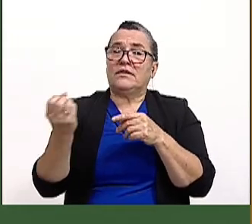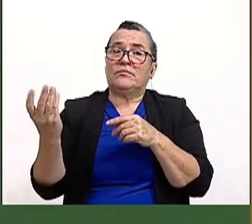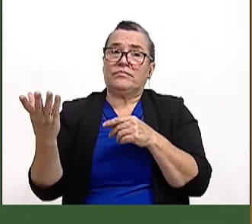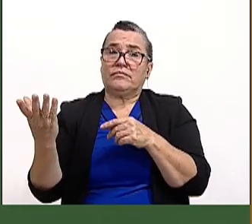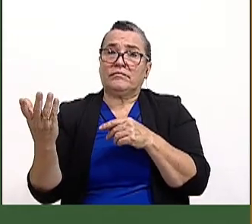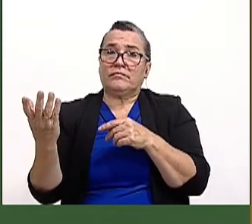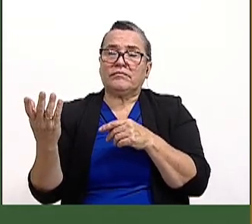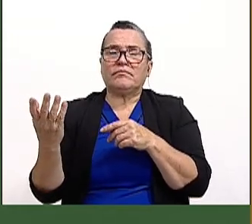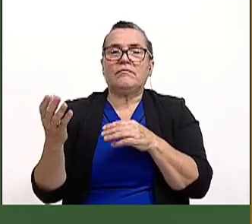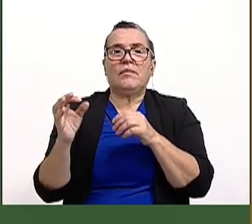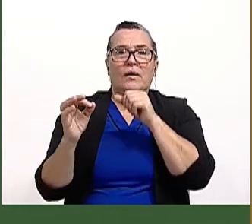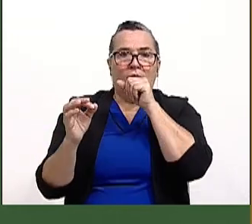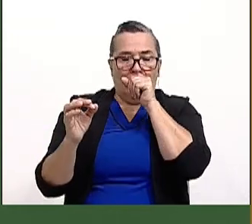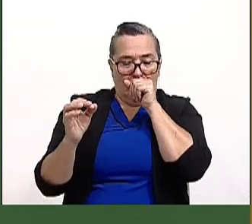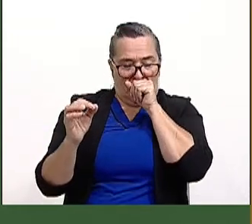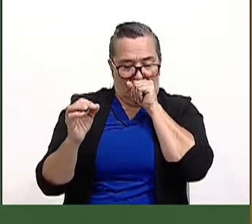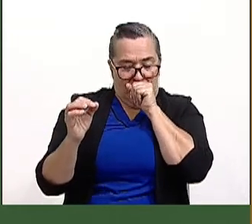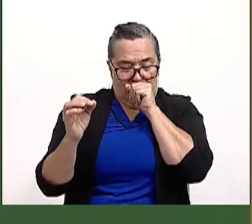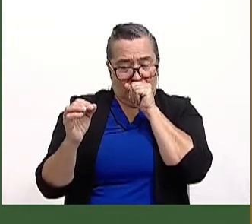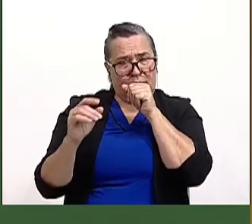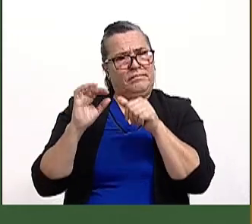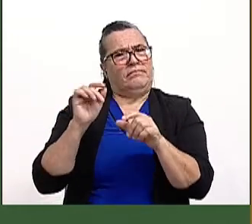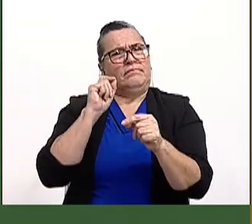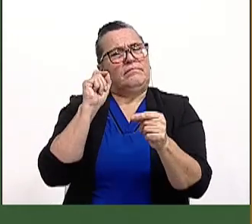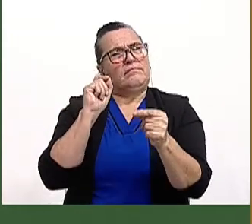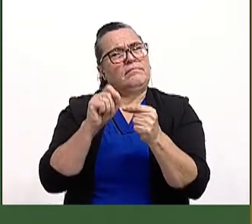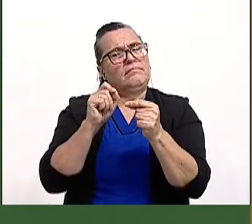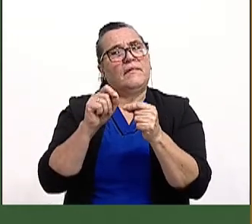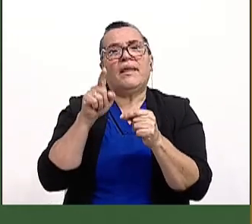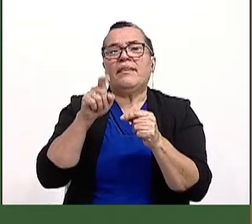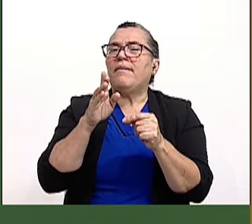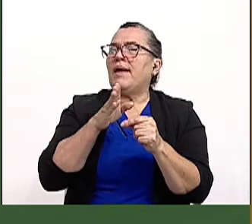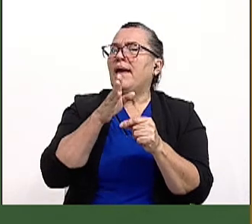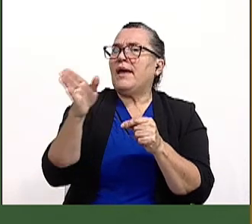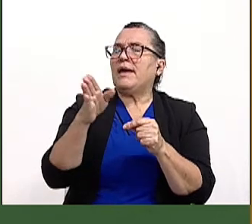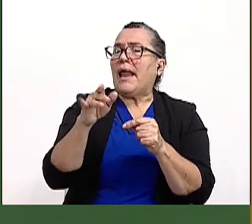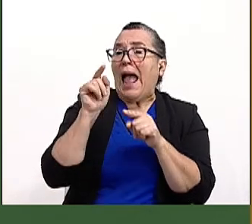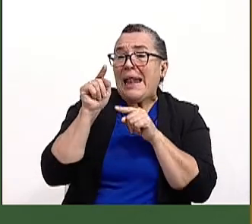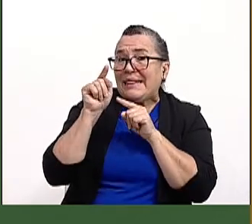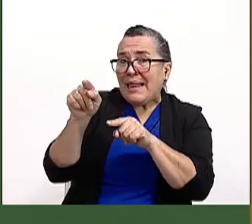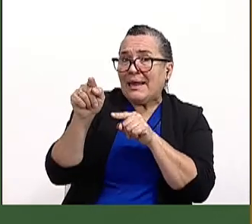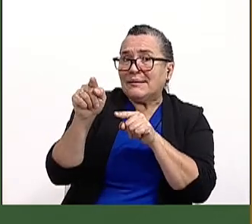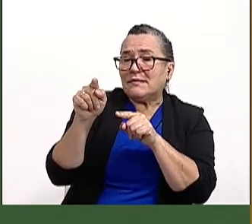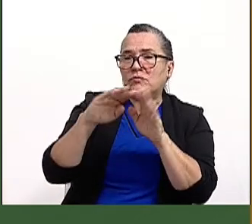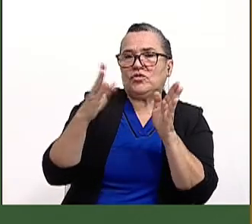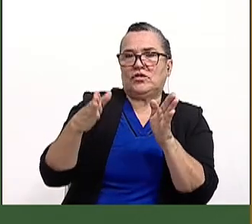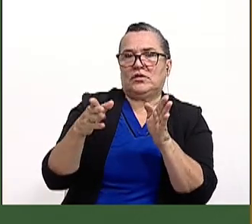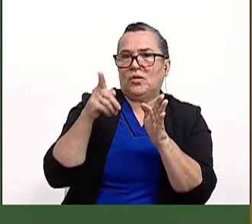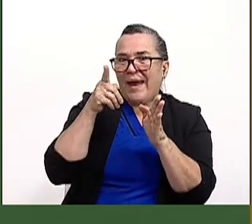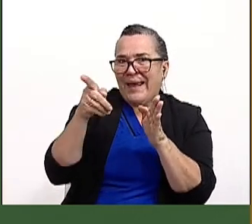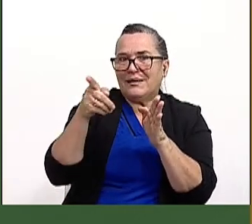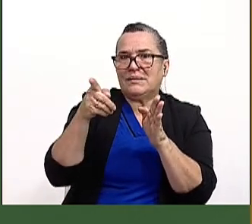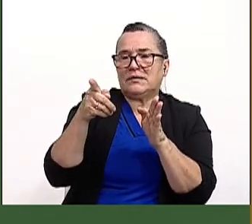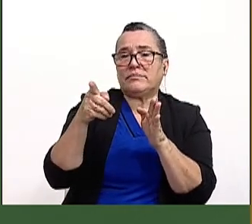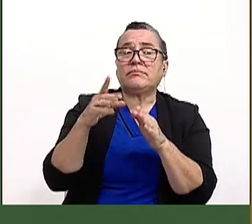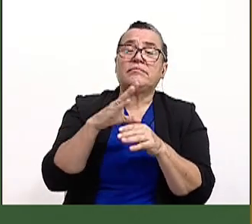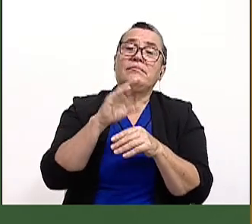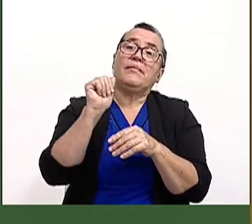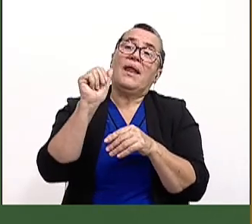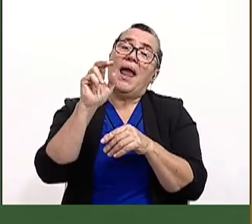it's very specific. You need to go to the museum, that museum. And we're going to use